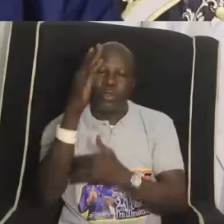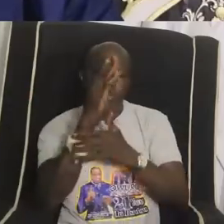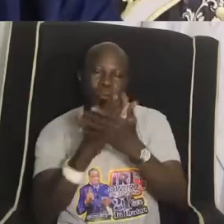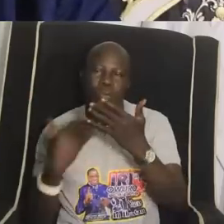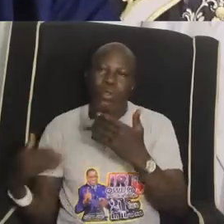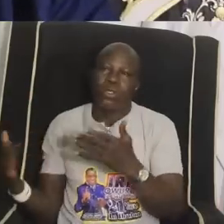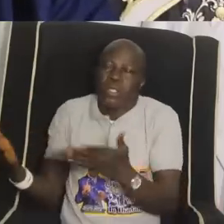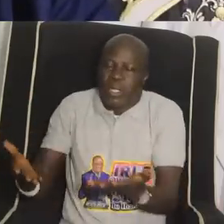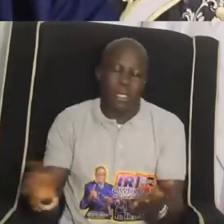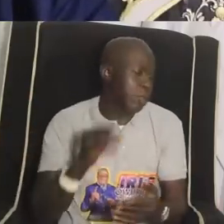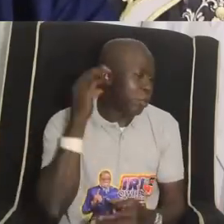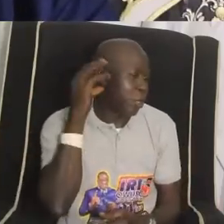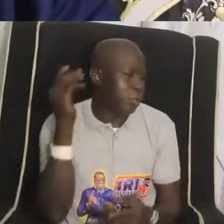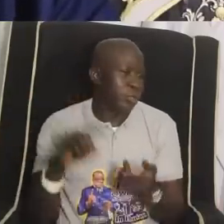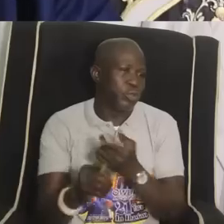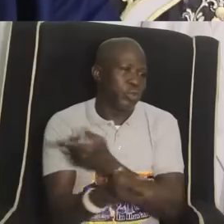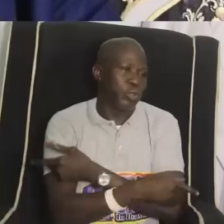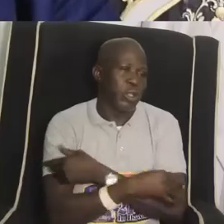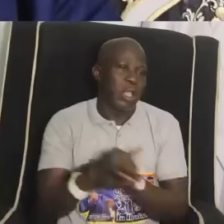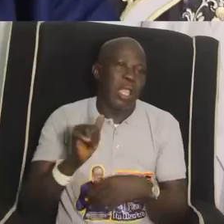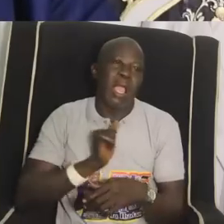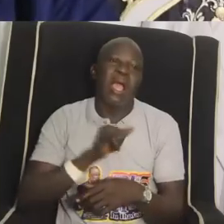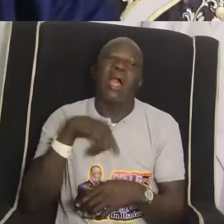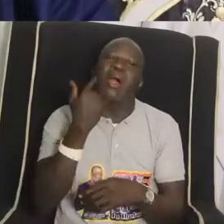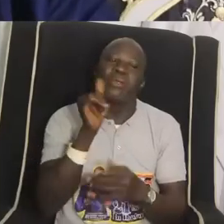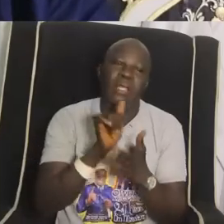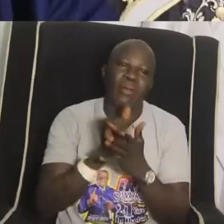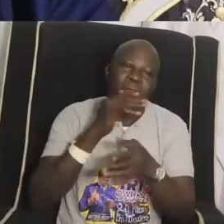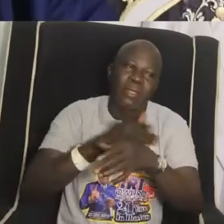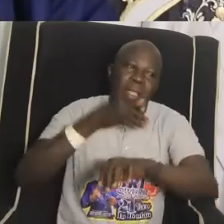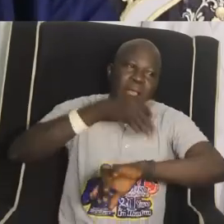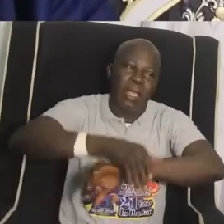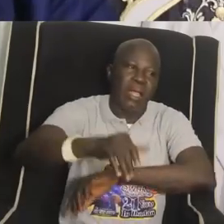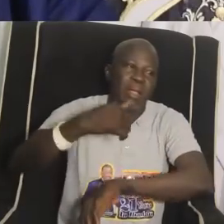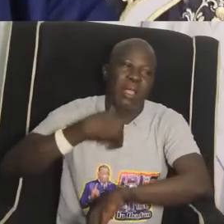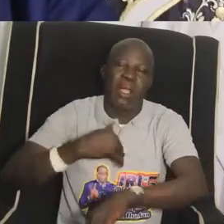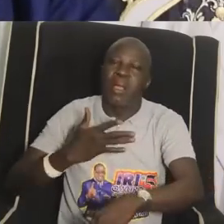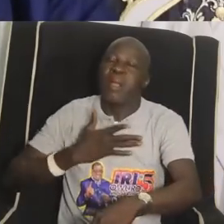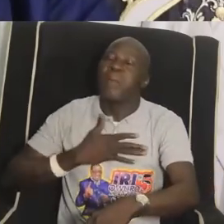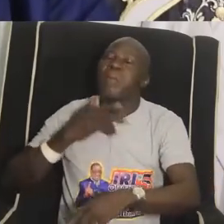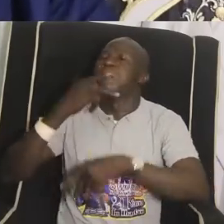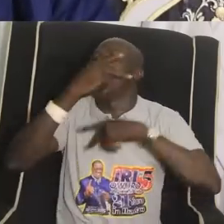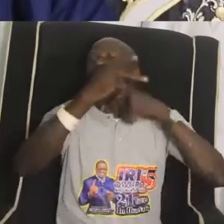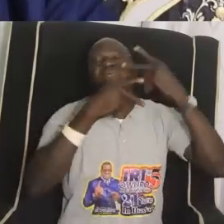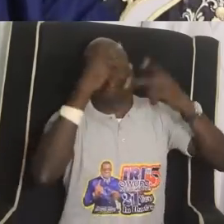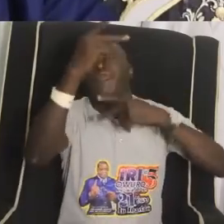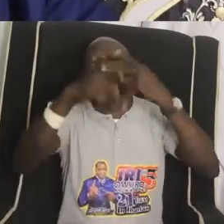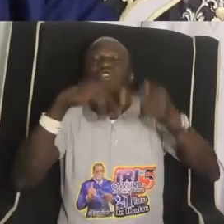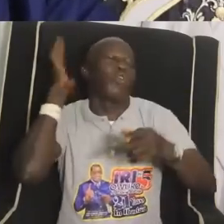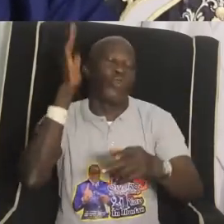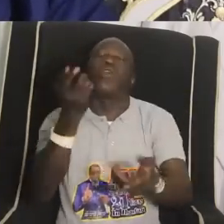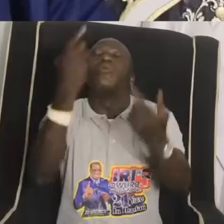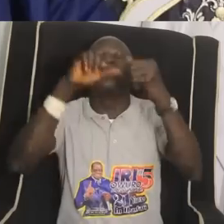gbọ́ mi lónìí. Somebody is hearing me today. Wa ma wi tele mi. You say after me. So pe iran mi ase. My